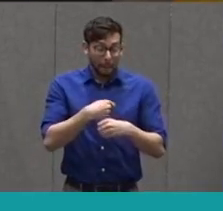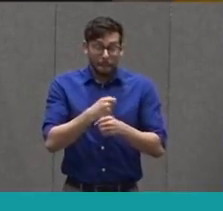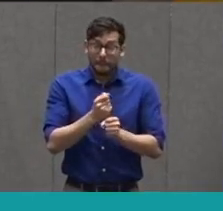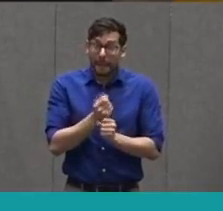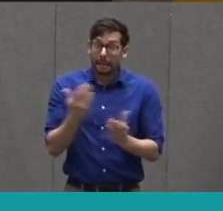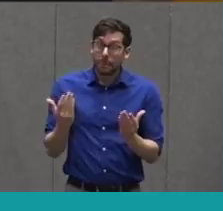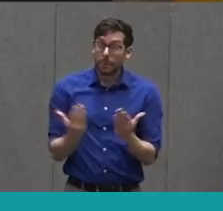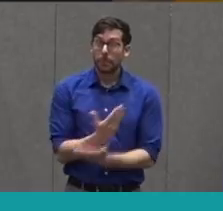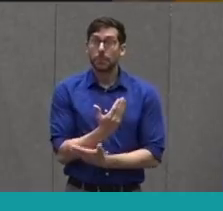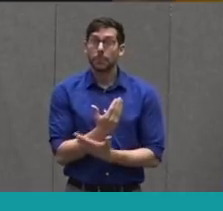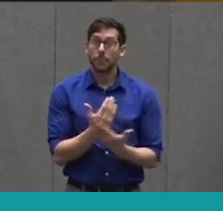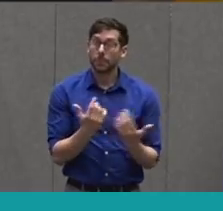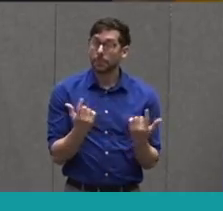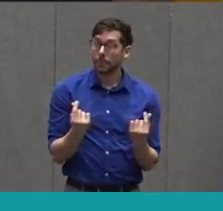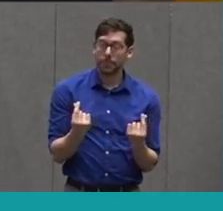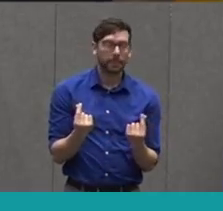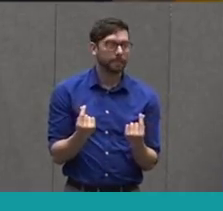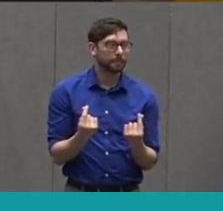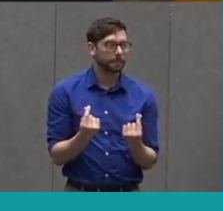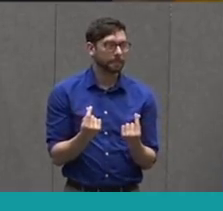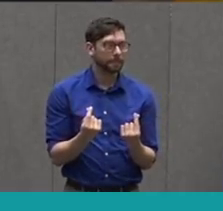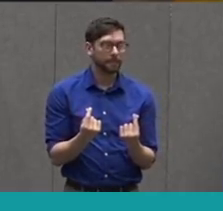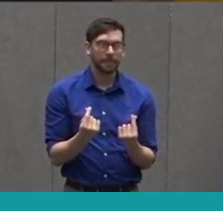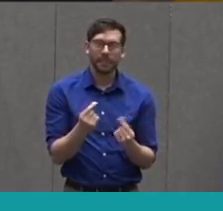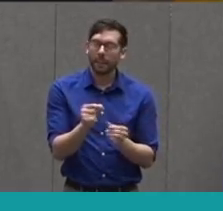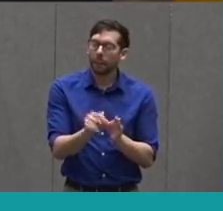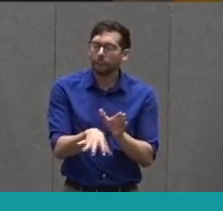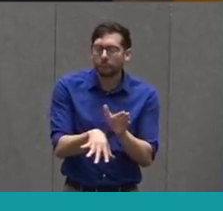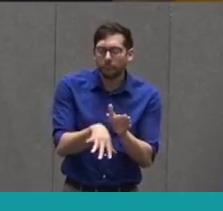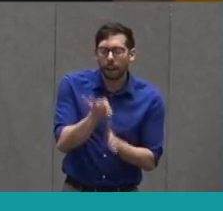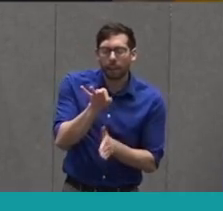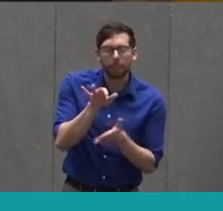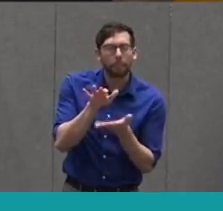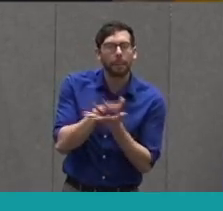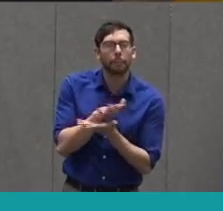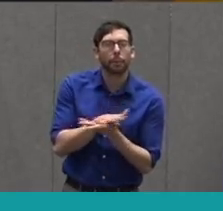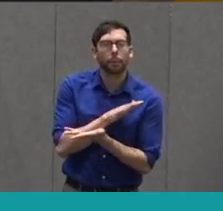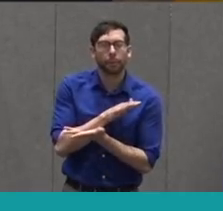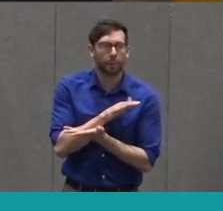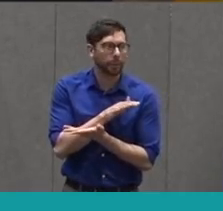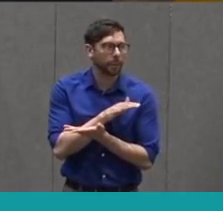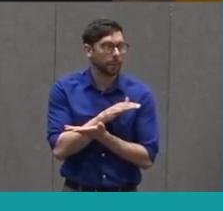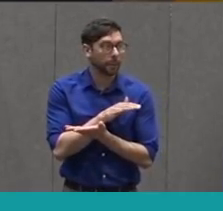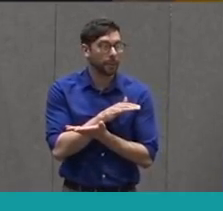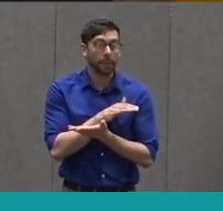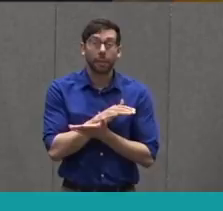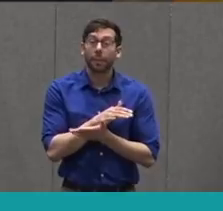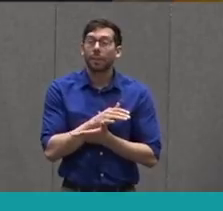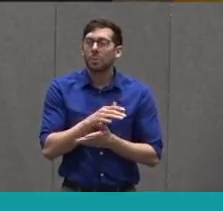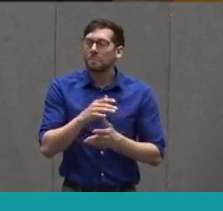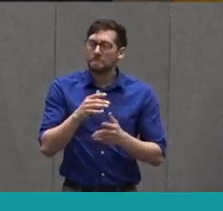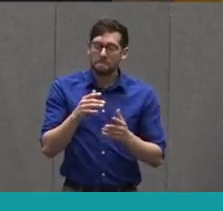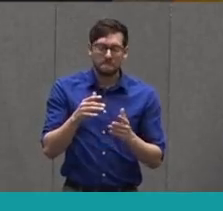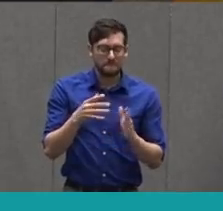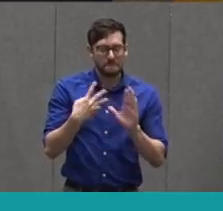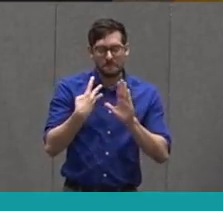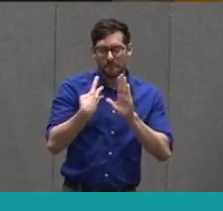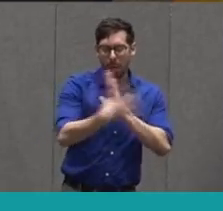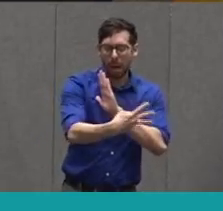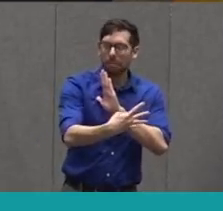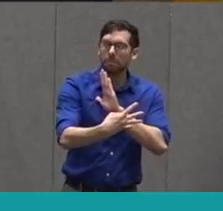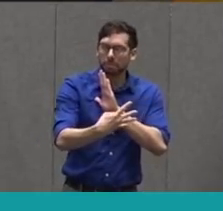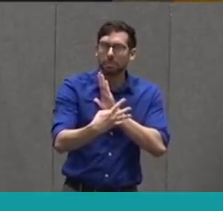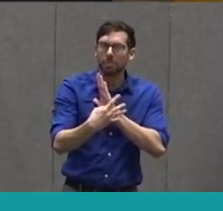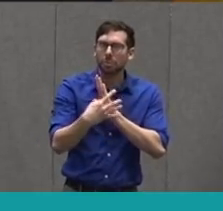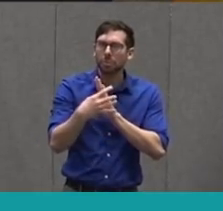what you would want to do is find some paper, and if you have lined notebook paper at home, that works really